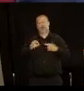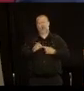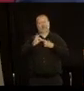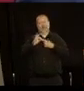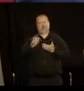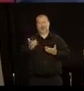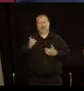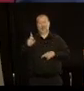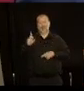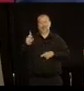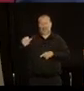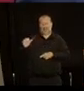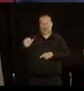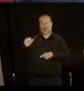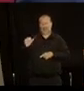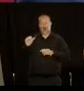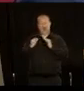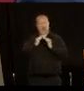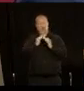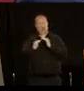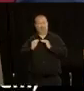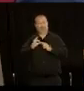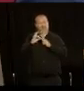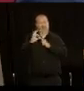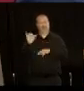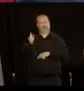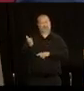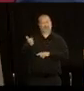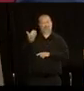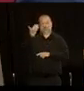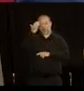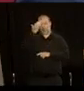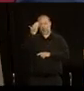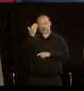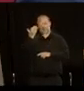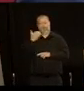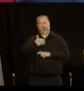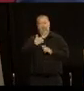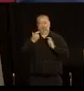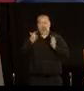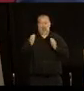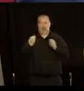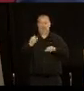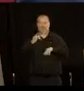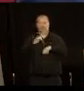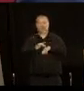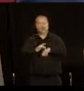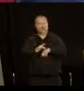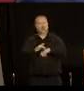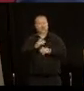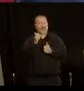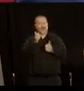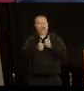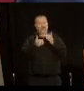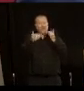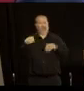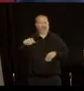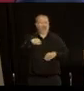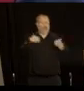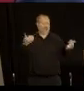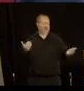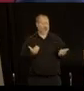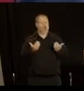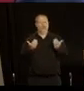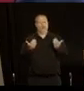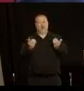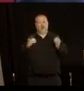The disability community is unique in and of itself because it has this ability to touch every single one of us.